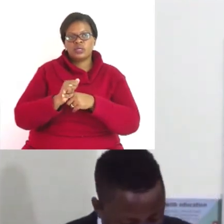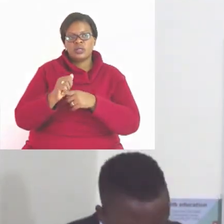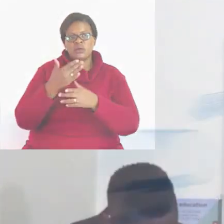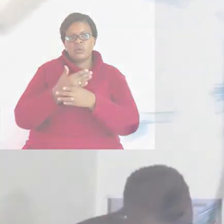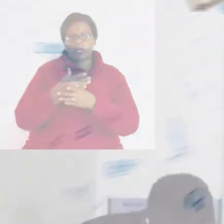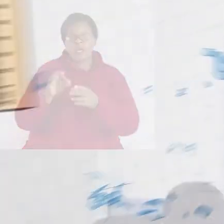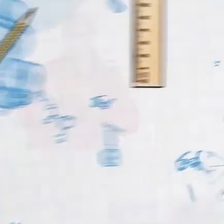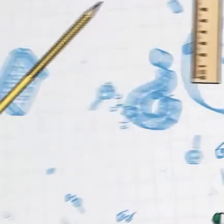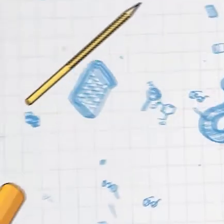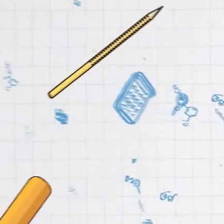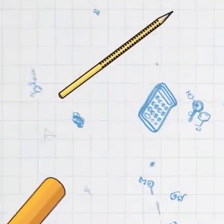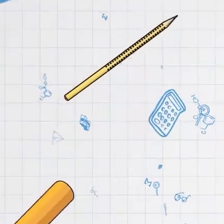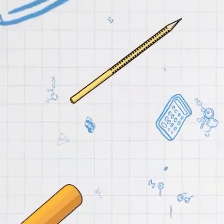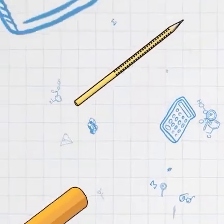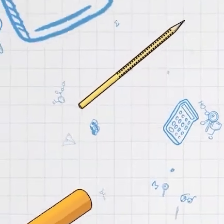page.